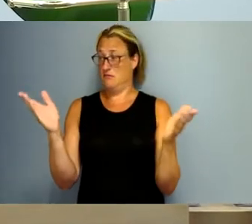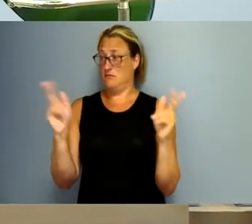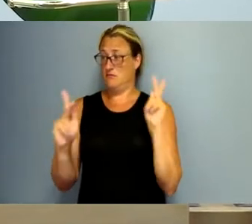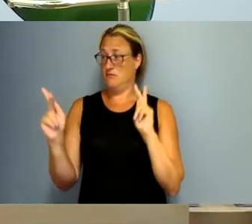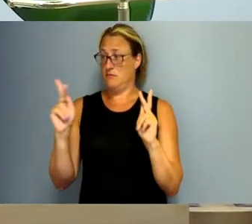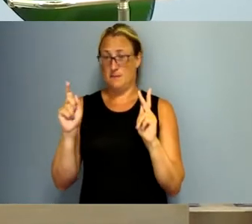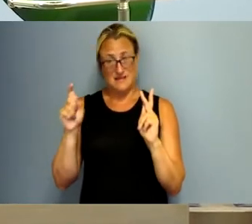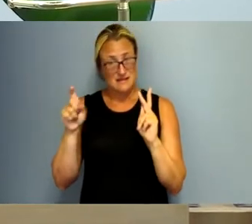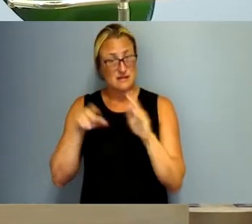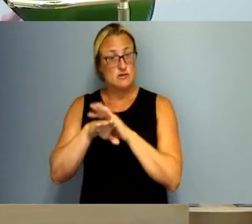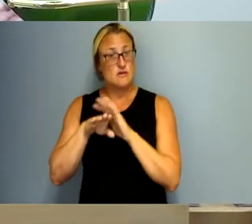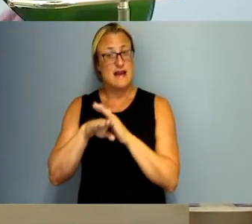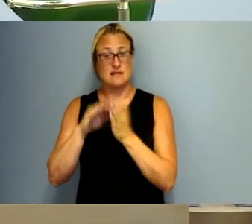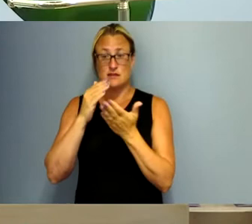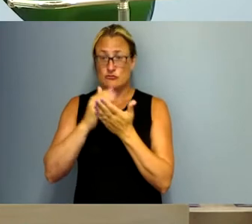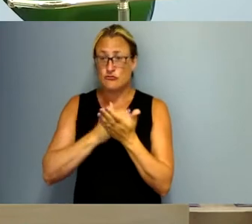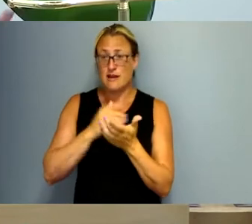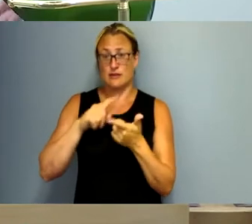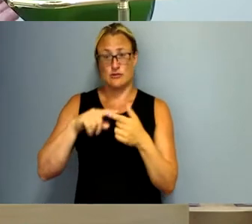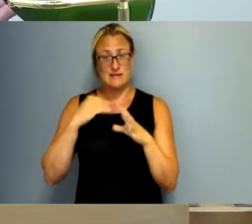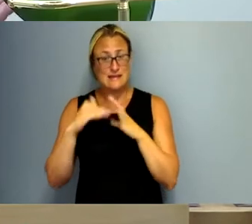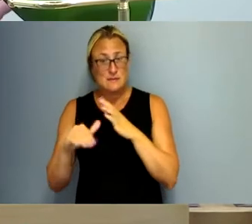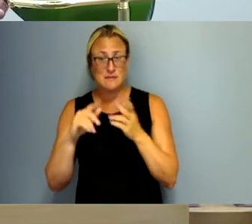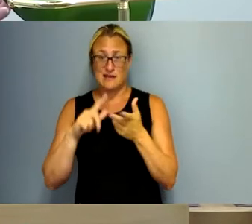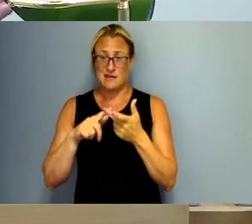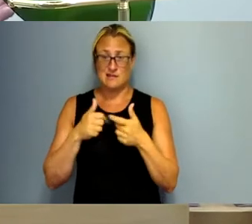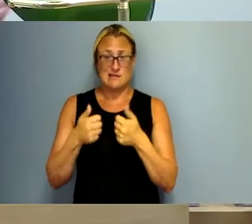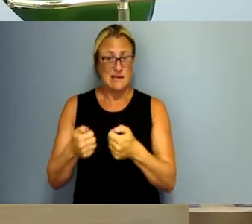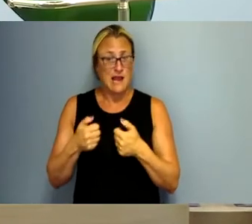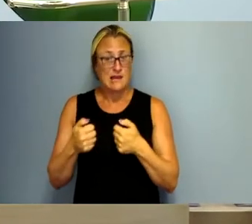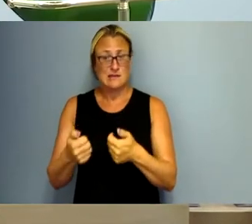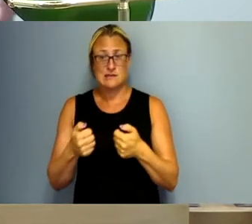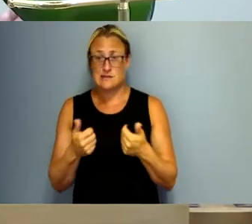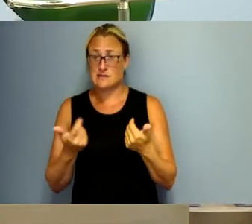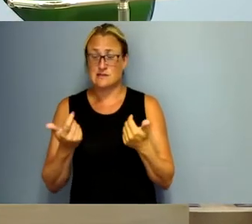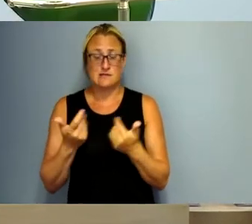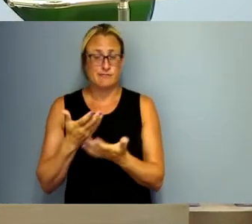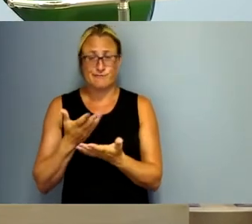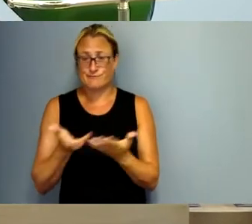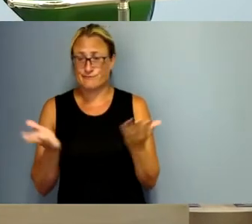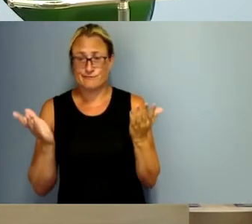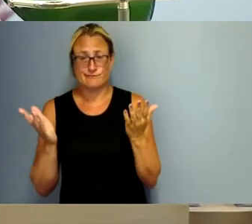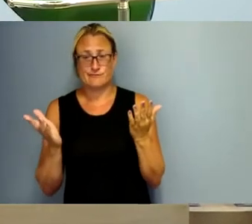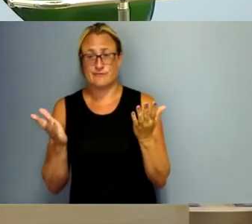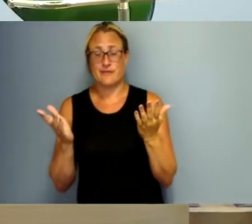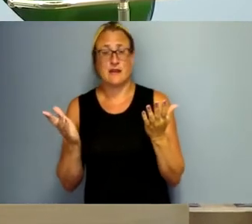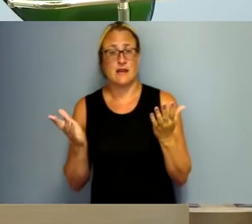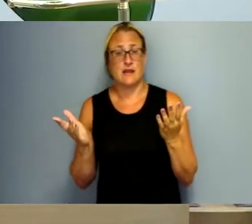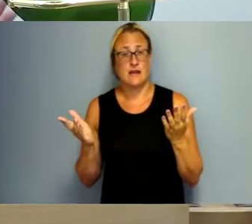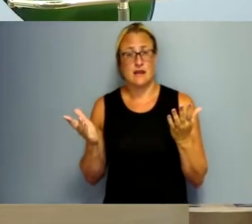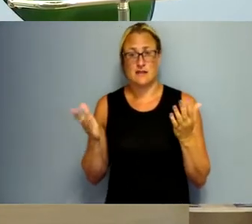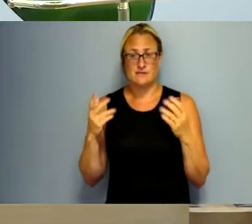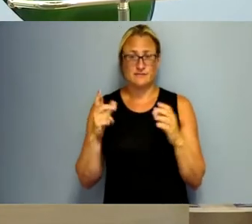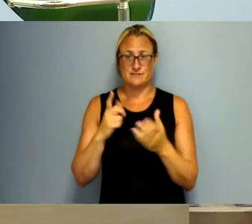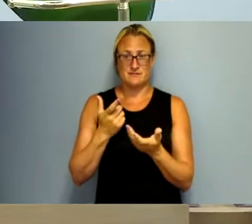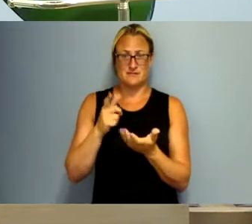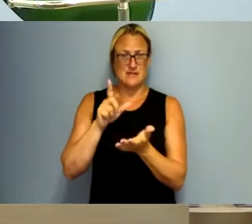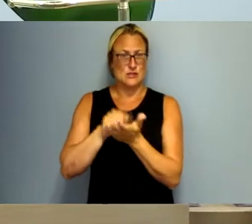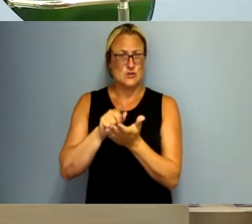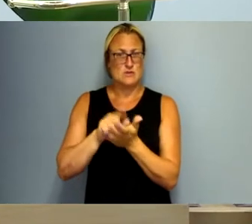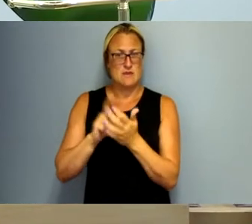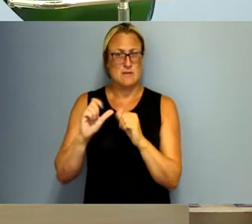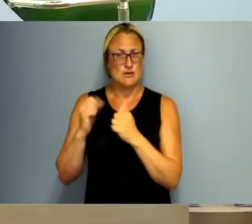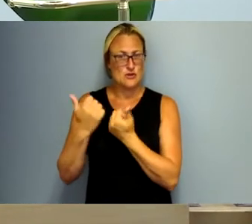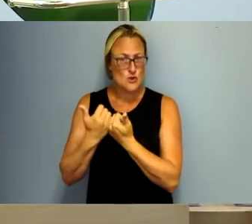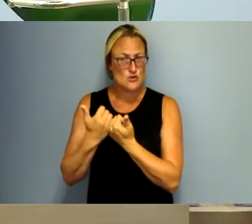to records, emails, texts, you know, whatever it is. It was the newspaper association that was